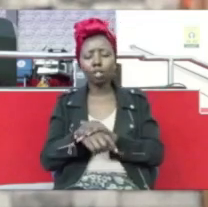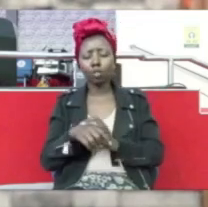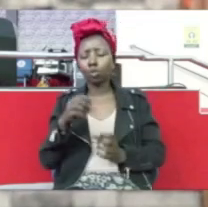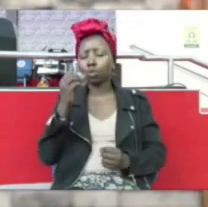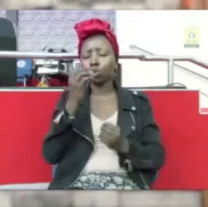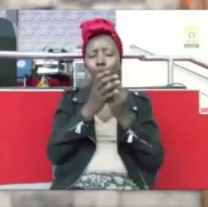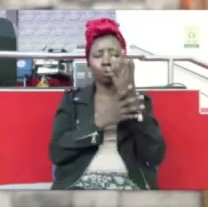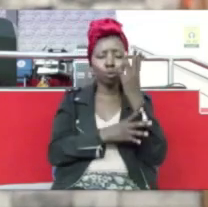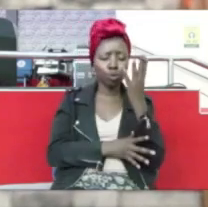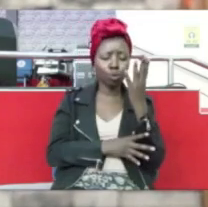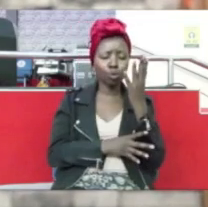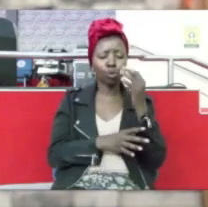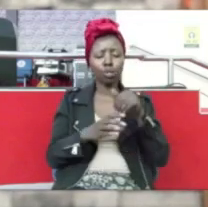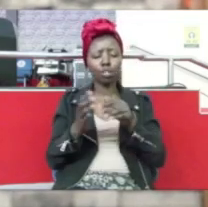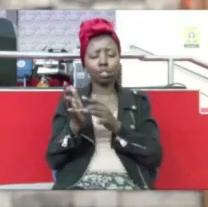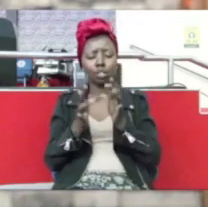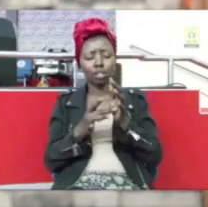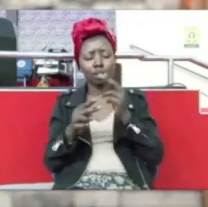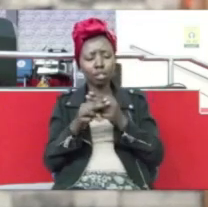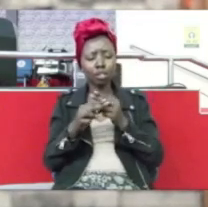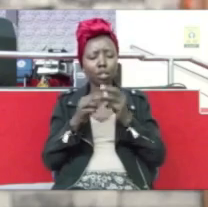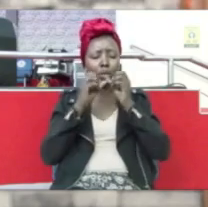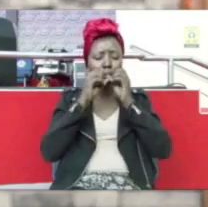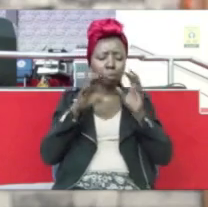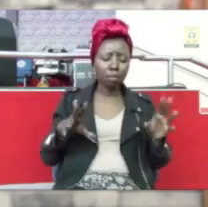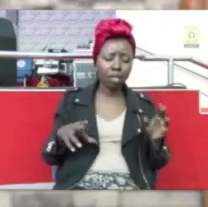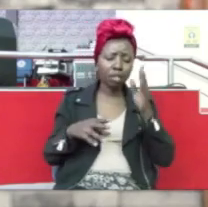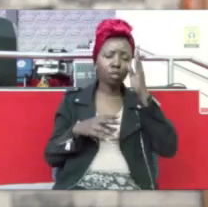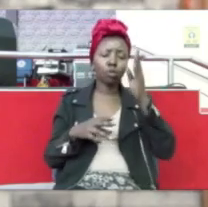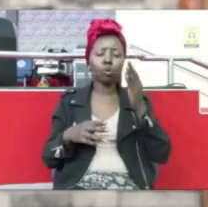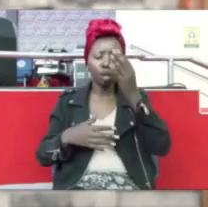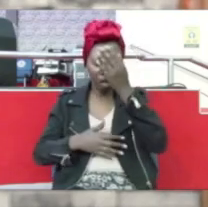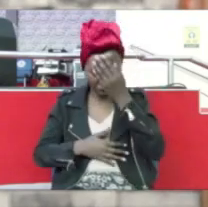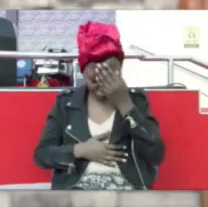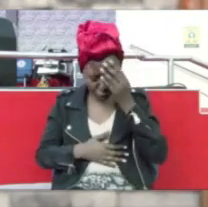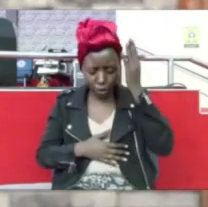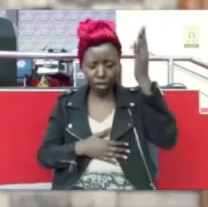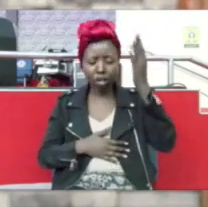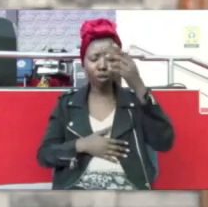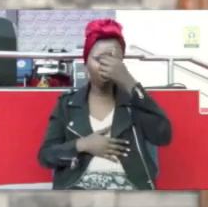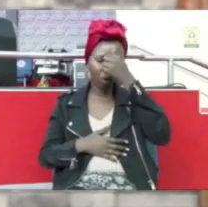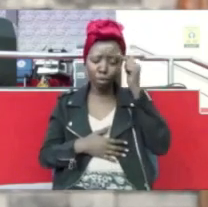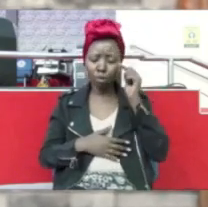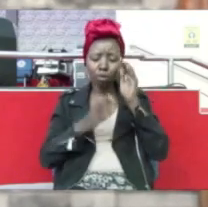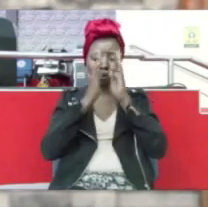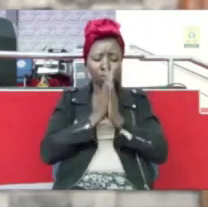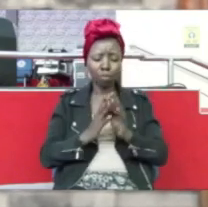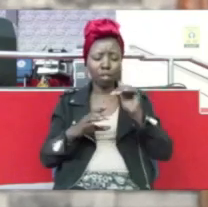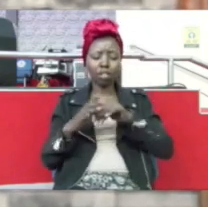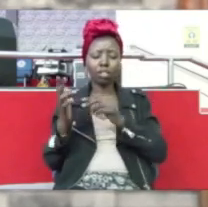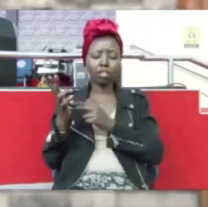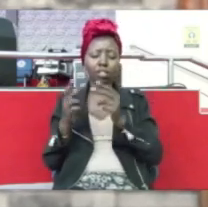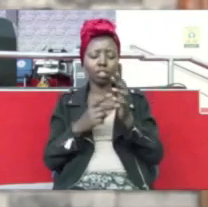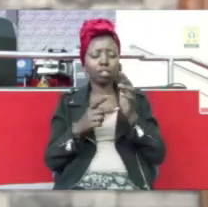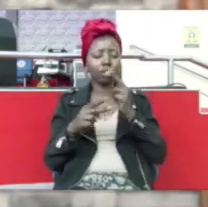name of Jesus Christ. I bless you, God, and I just honor you because I pray this in Jesus'